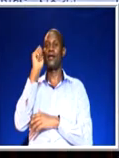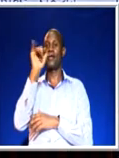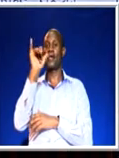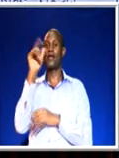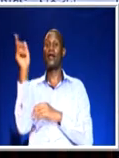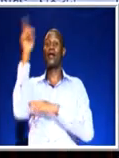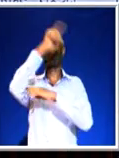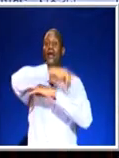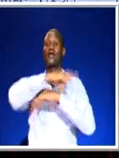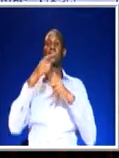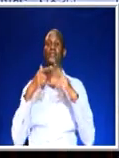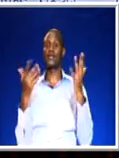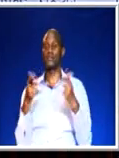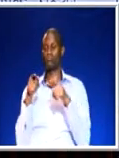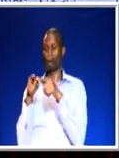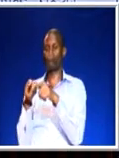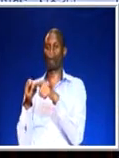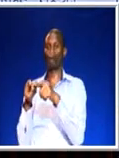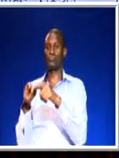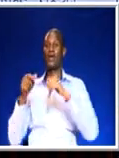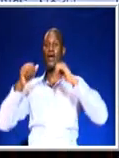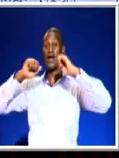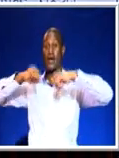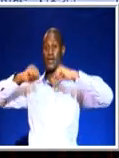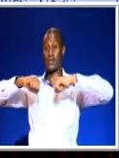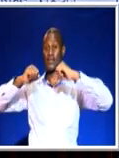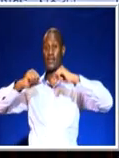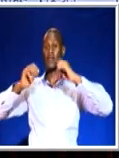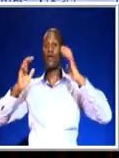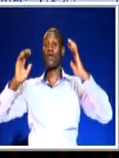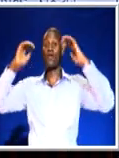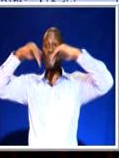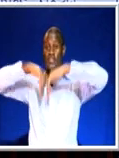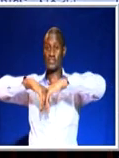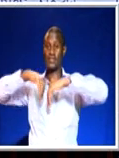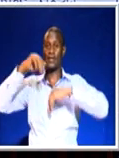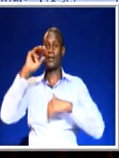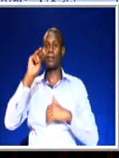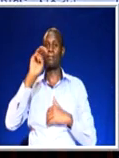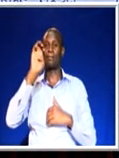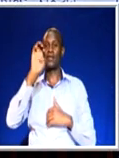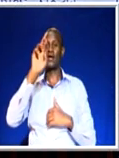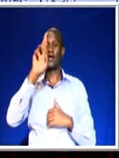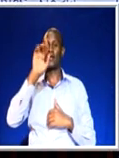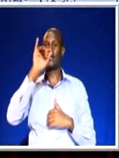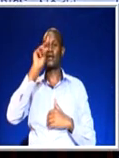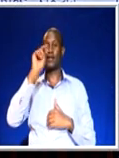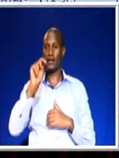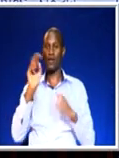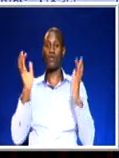was agreed in a conference, in a Meridian conference in the year